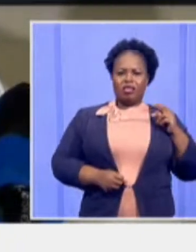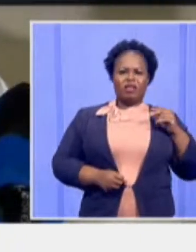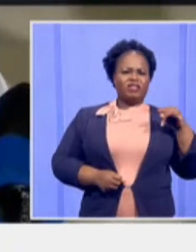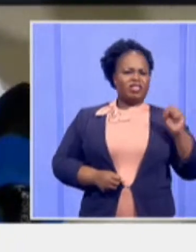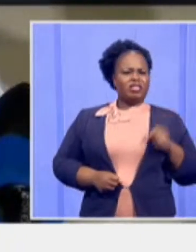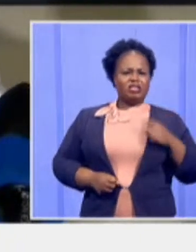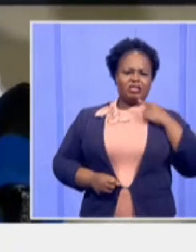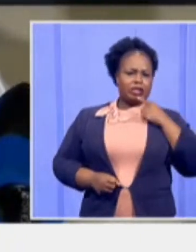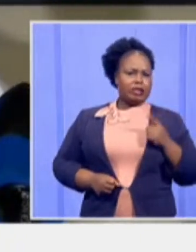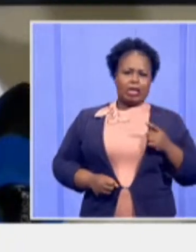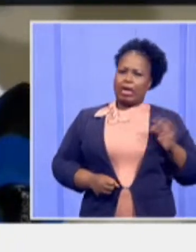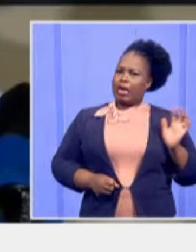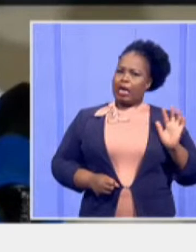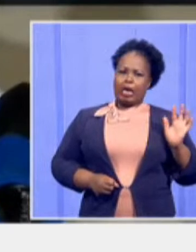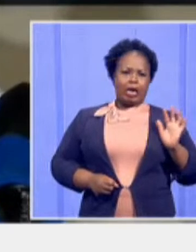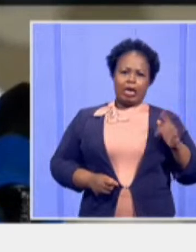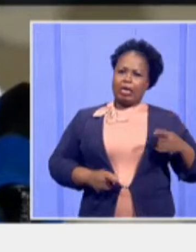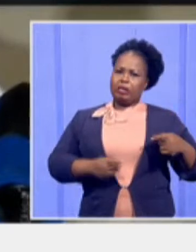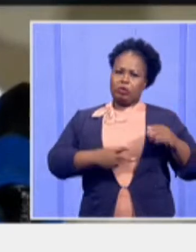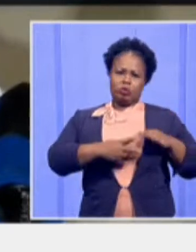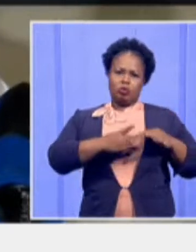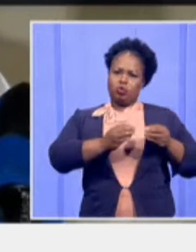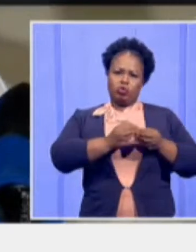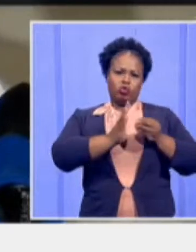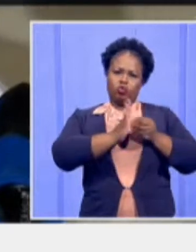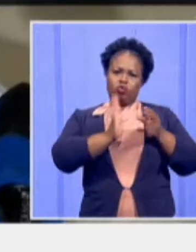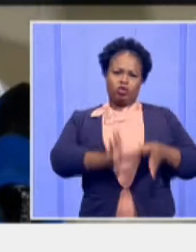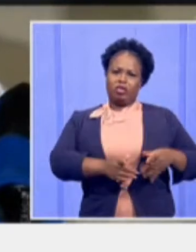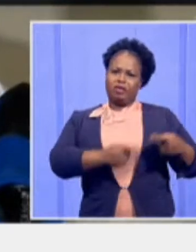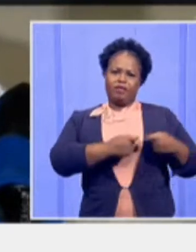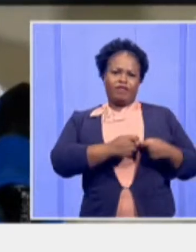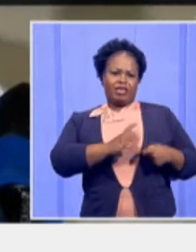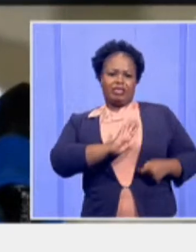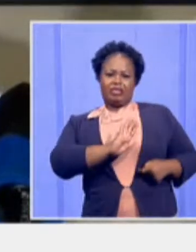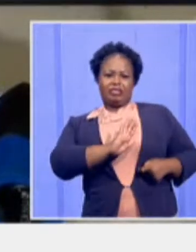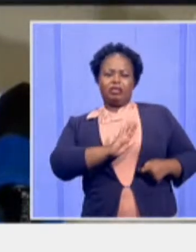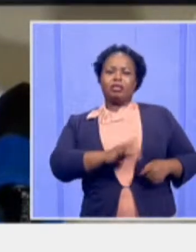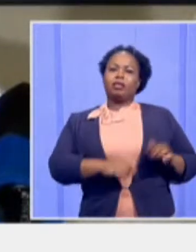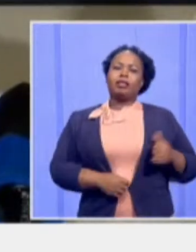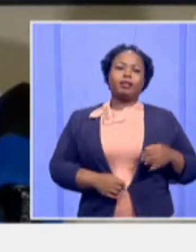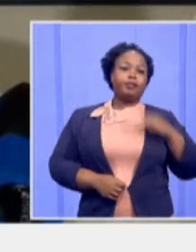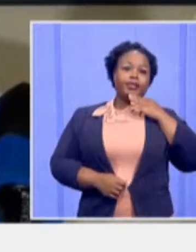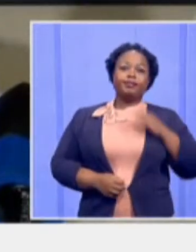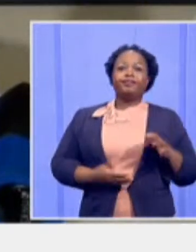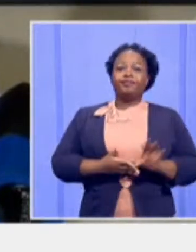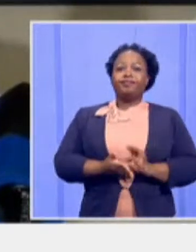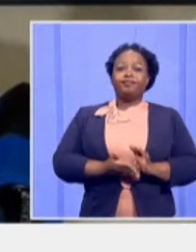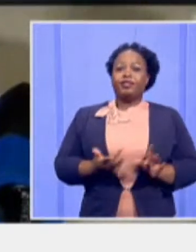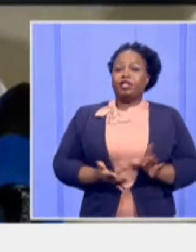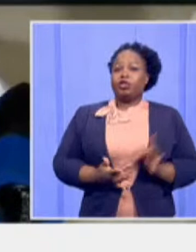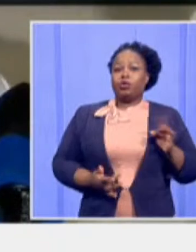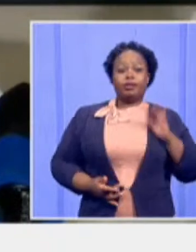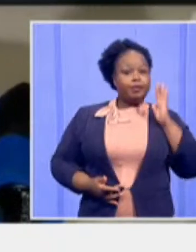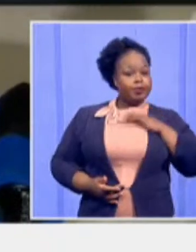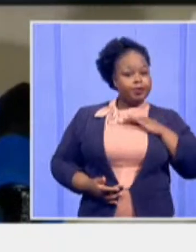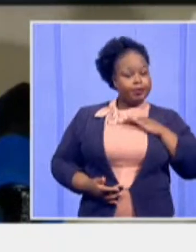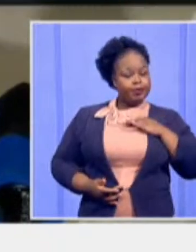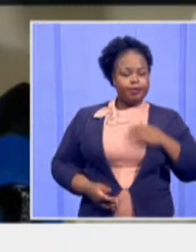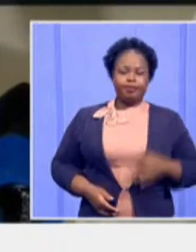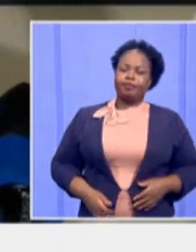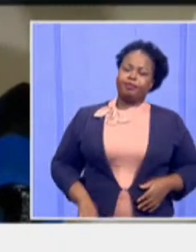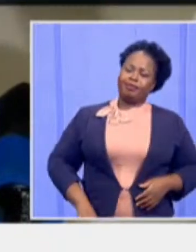I will no longer fund those students. So those students were defunded and they had no options.